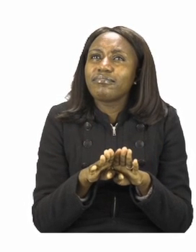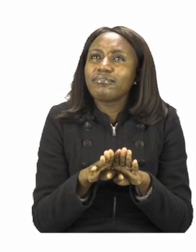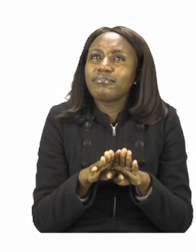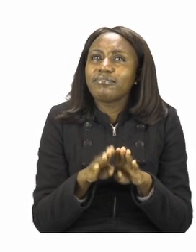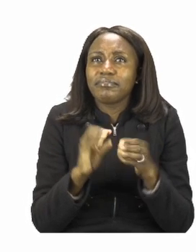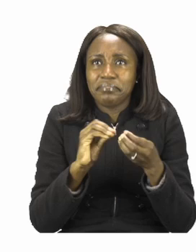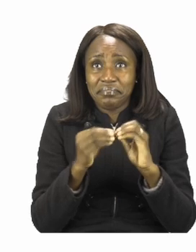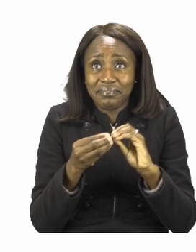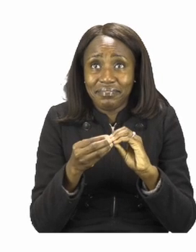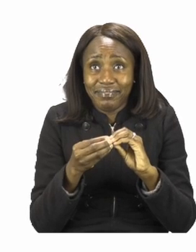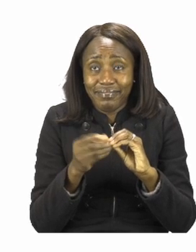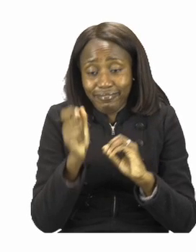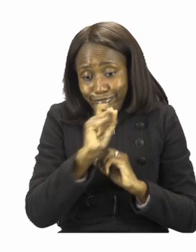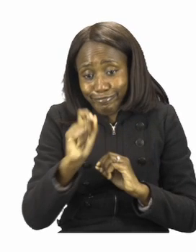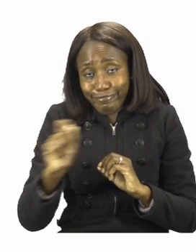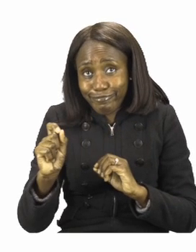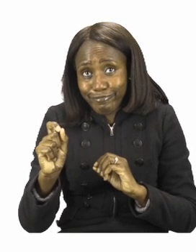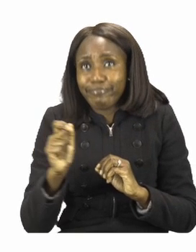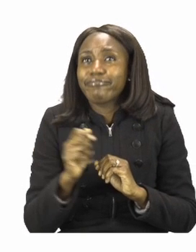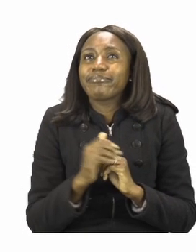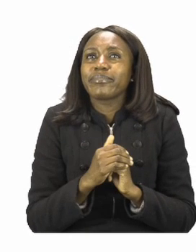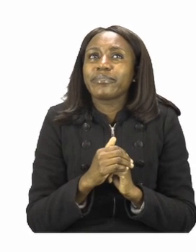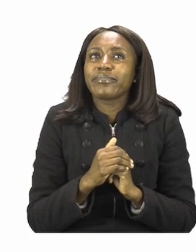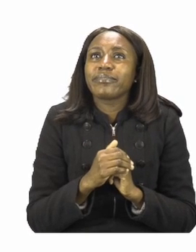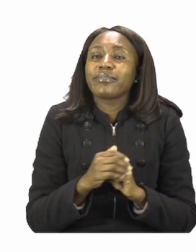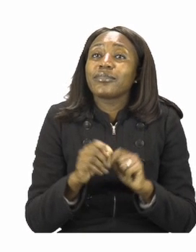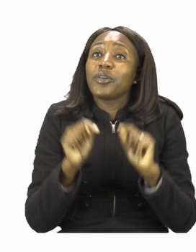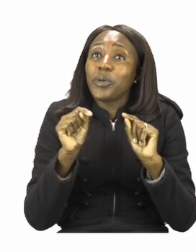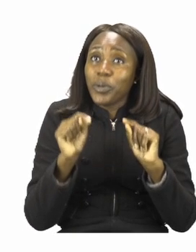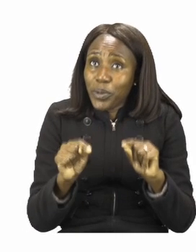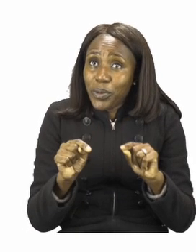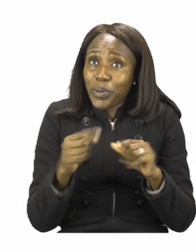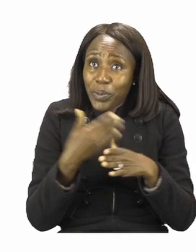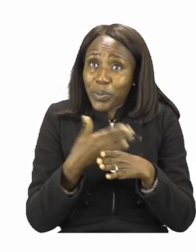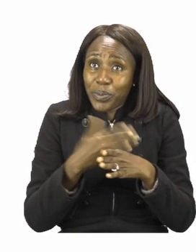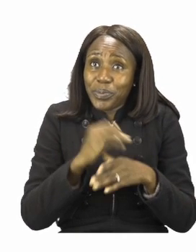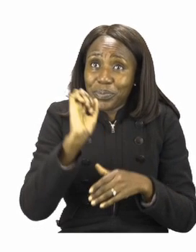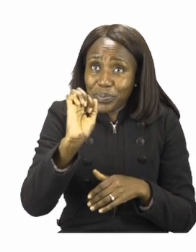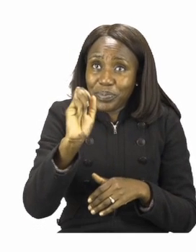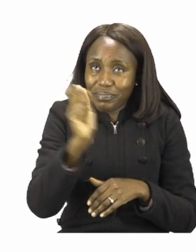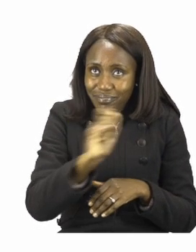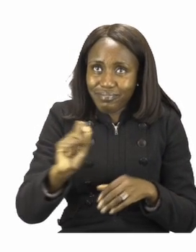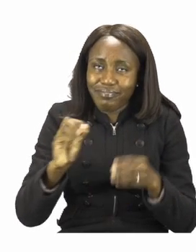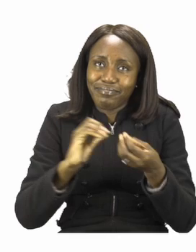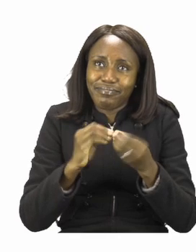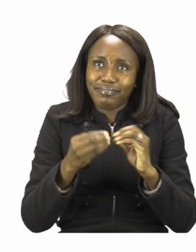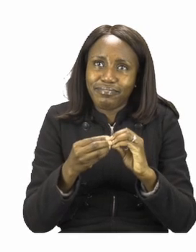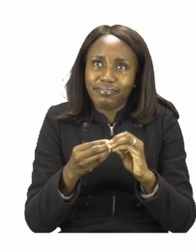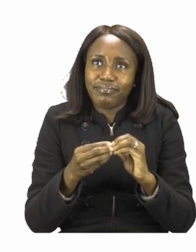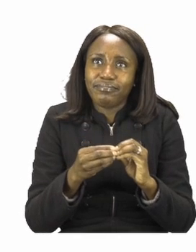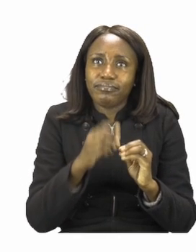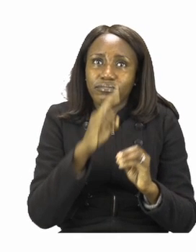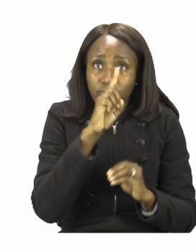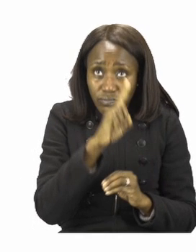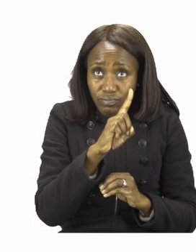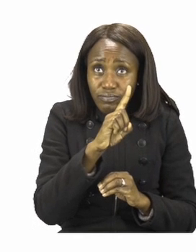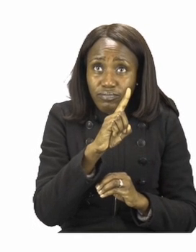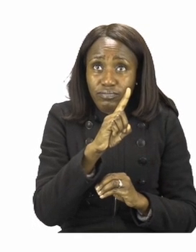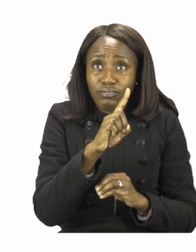number writing. It's going to be our job to write the numbers 1 and